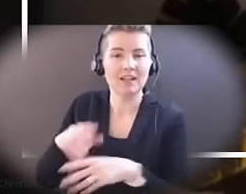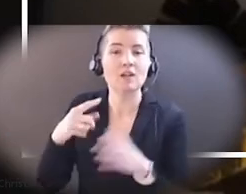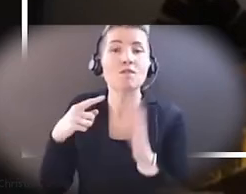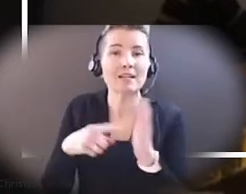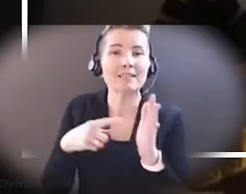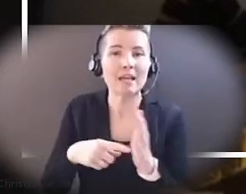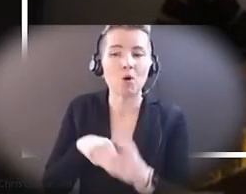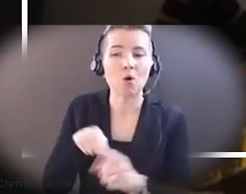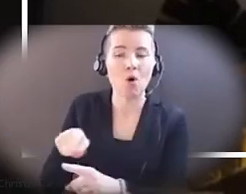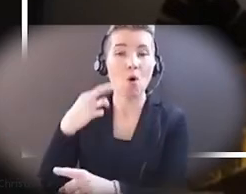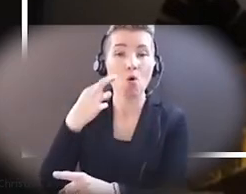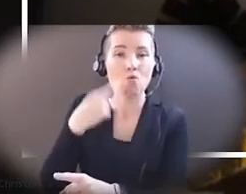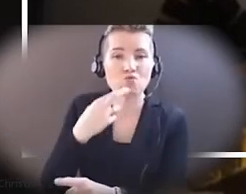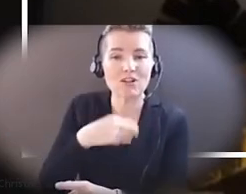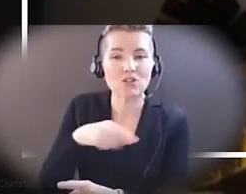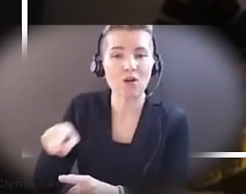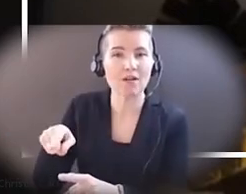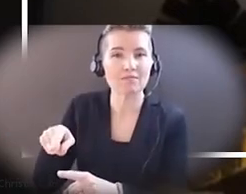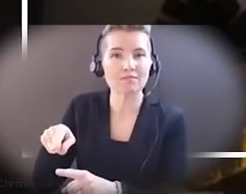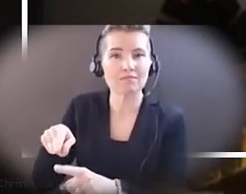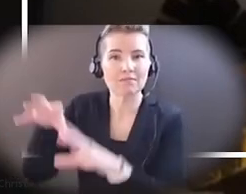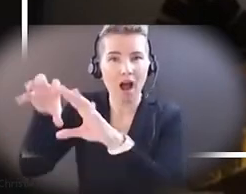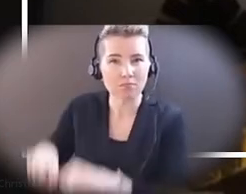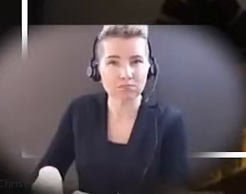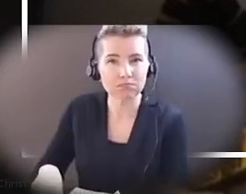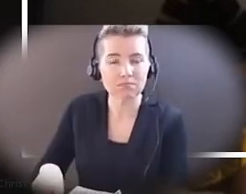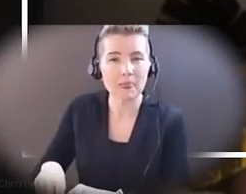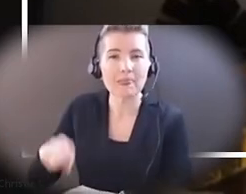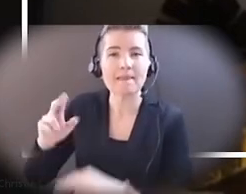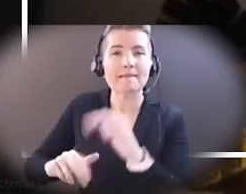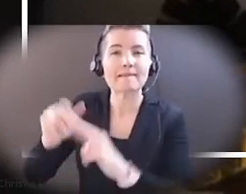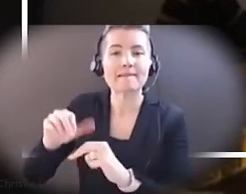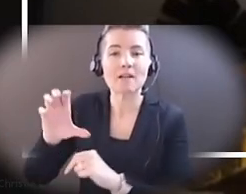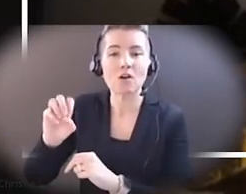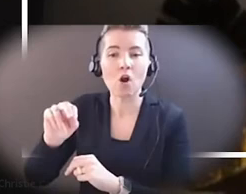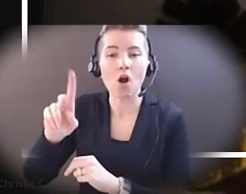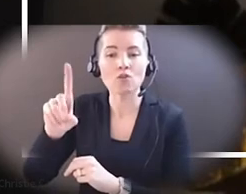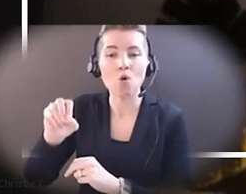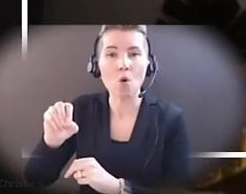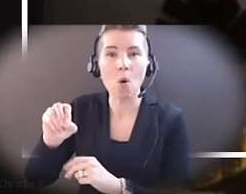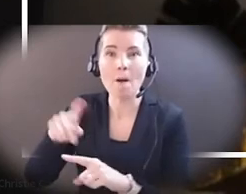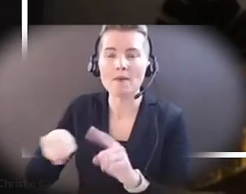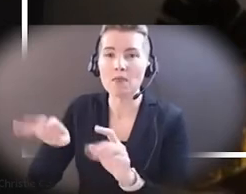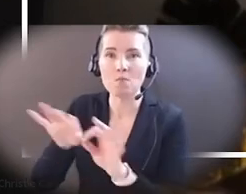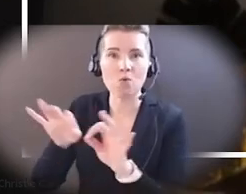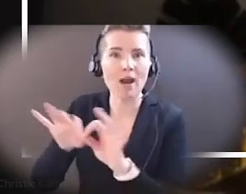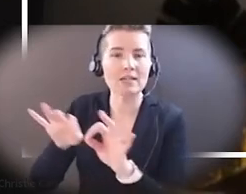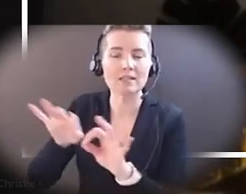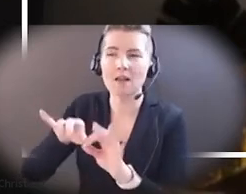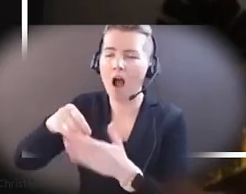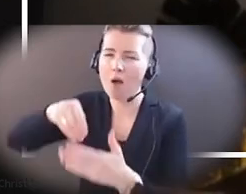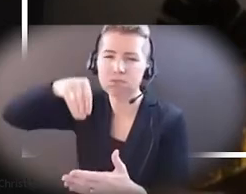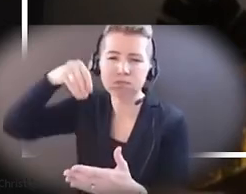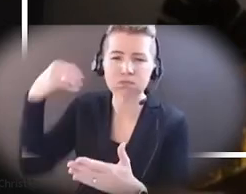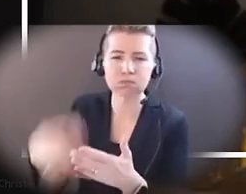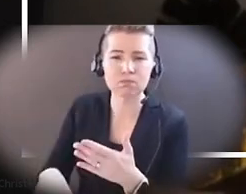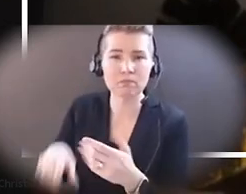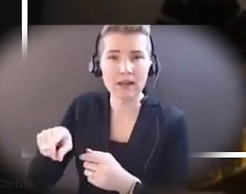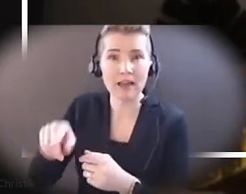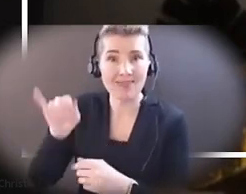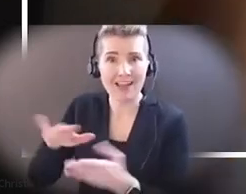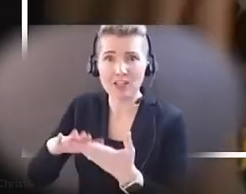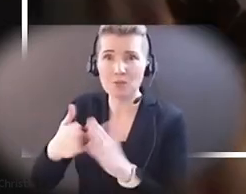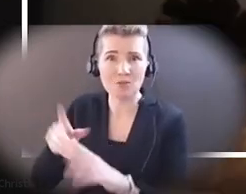a restaurant and put up a condo and charge ridiculous prices that the existing community can't afford to continue living there,